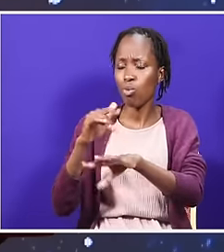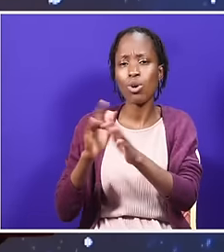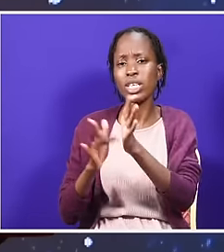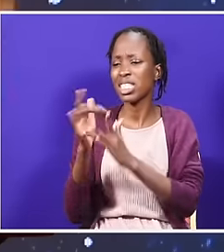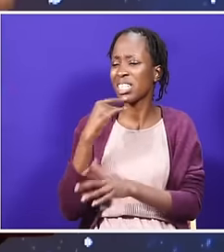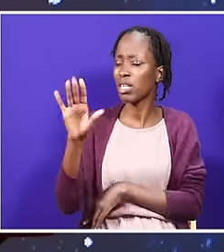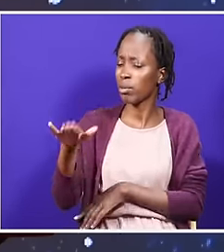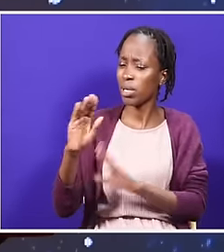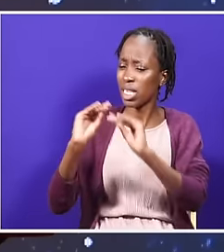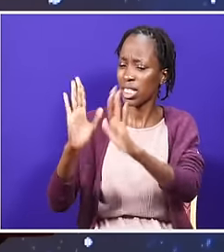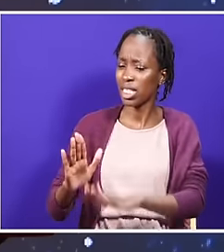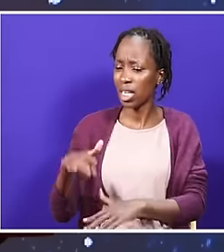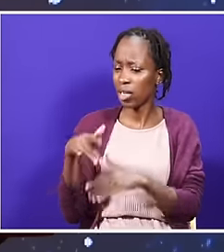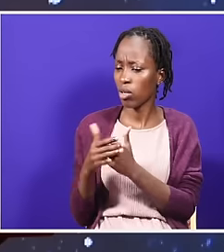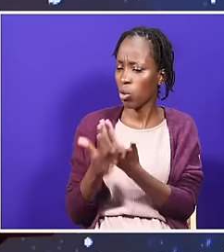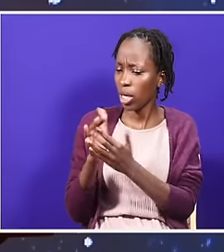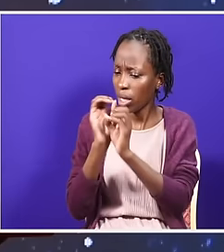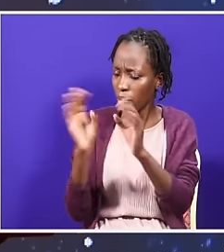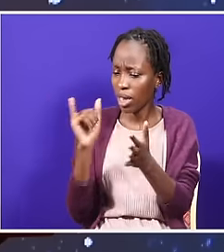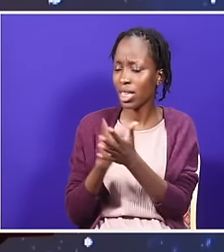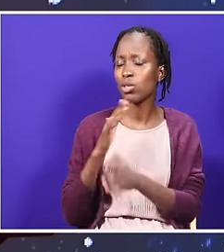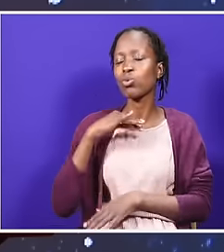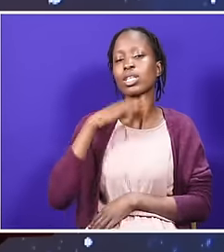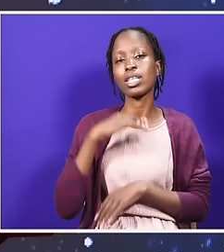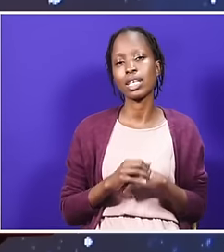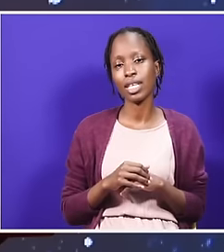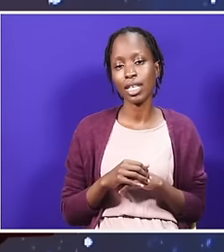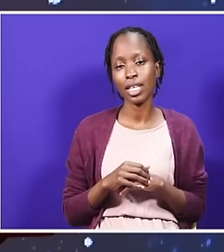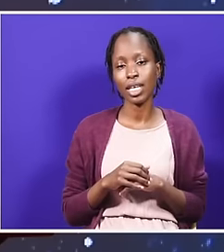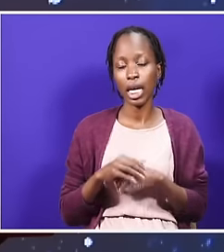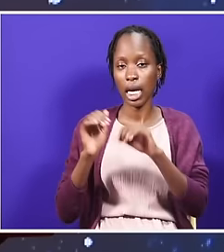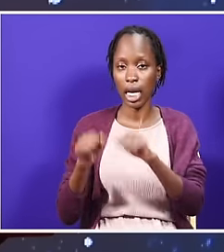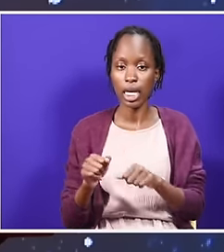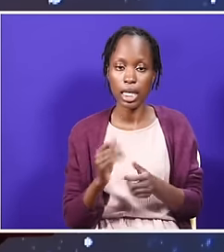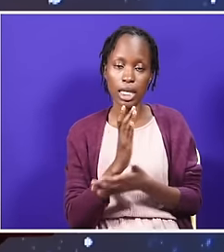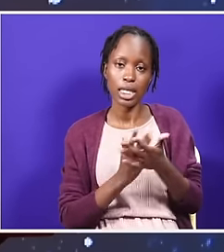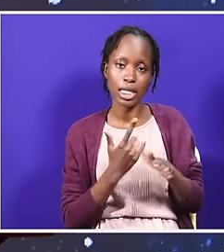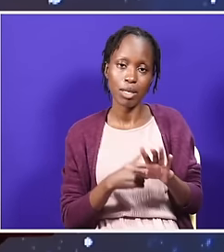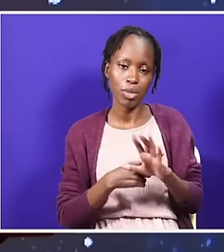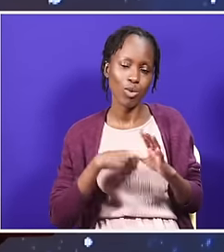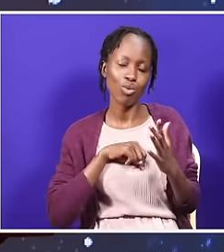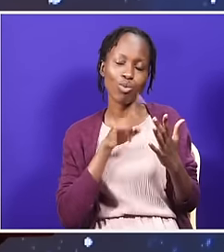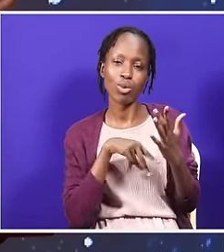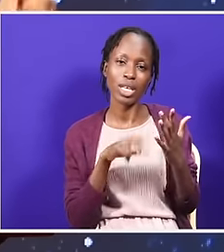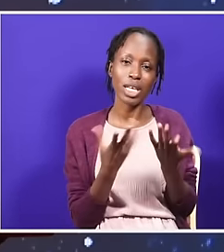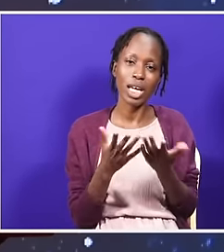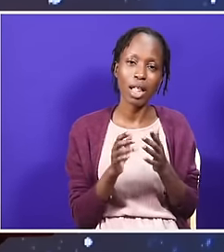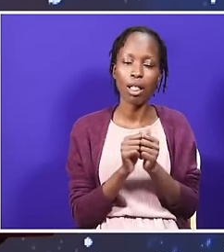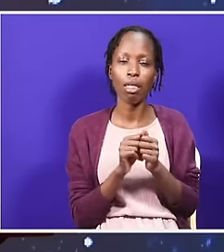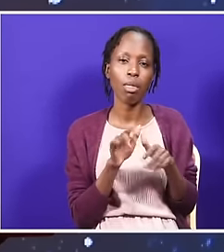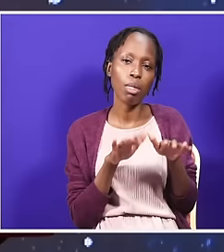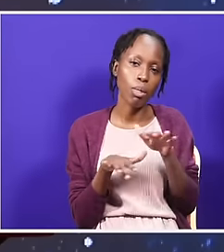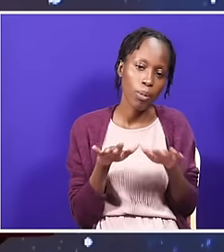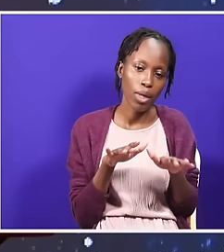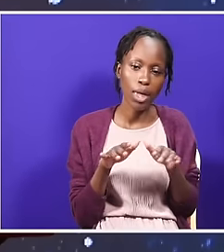him, "Teacher, don't you care that we're perishing?" Sometimes we read that just like, "Oh, teacher, don't you care